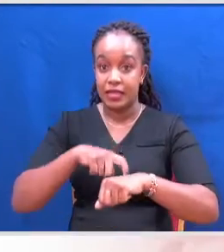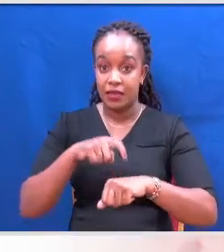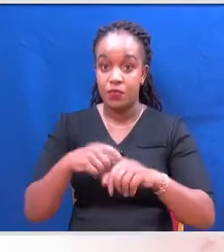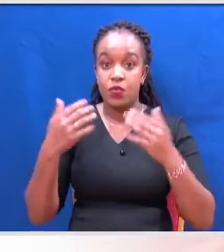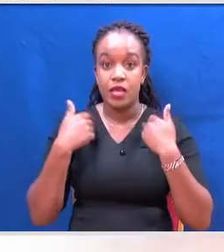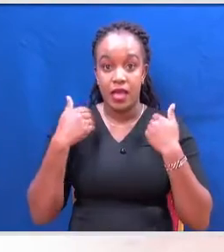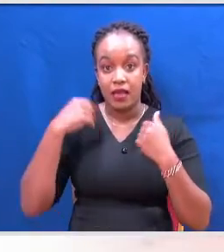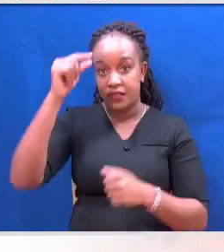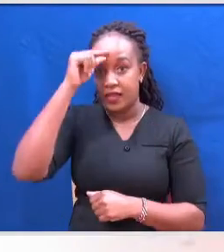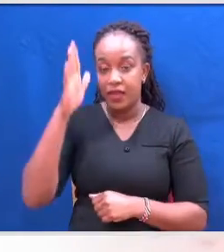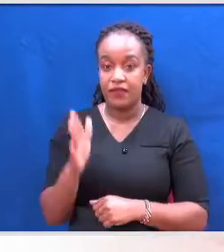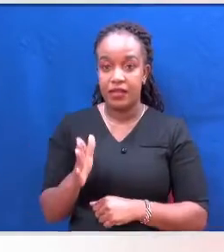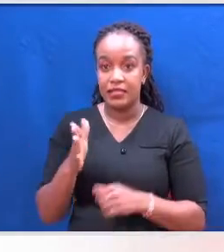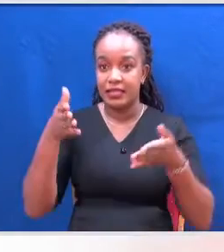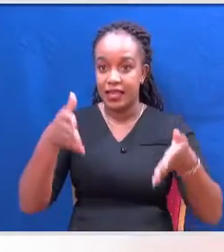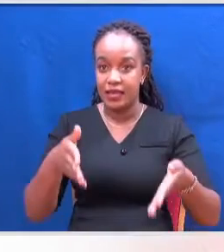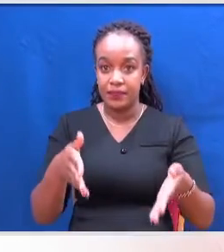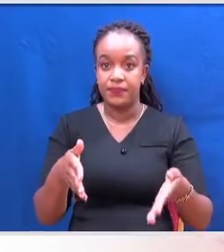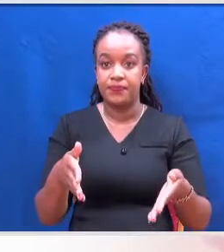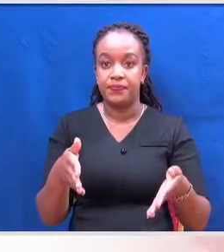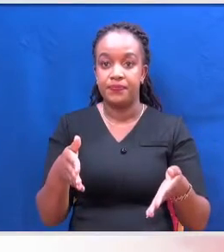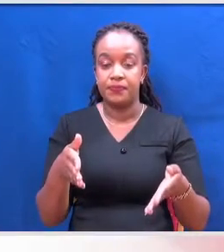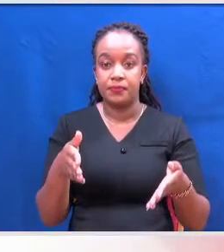is supposed to address the assembly,